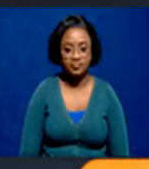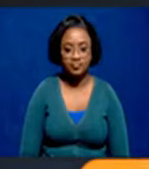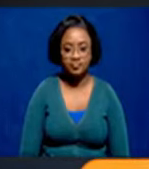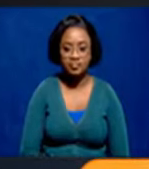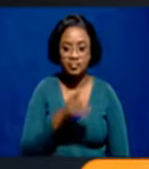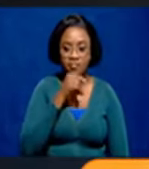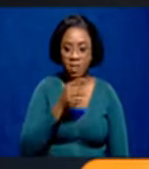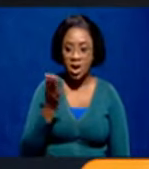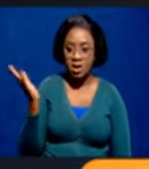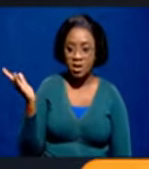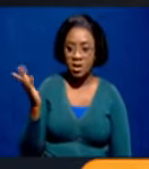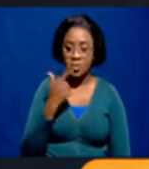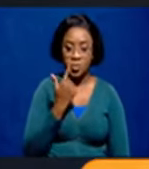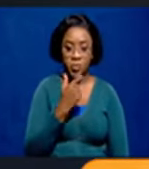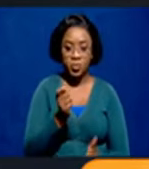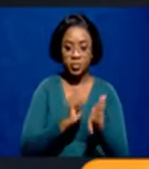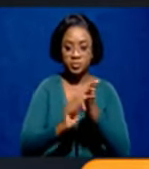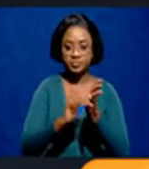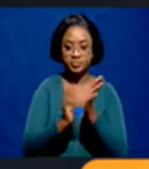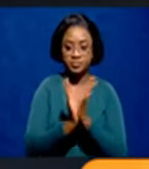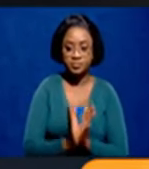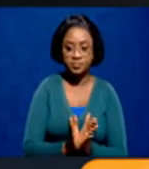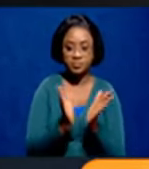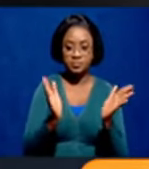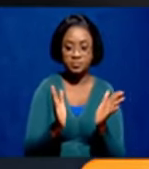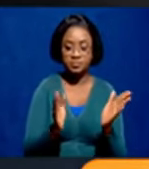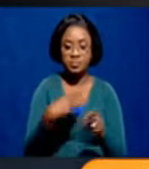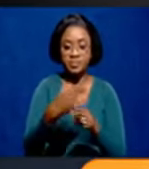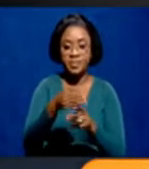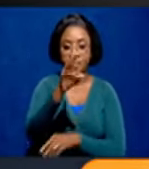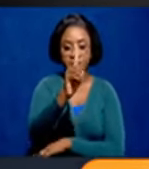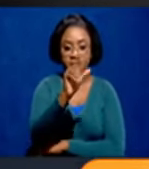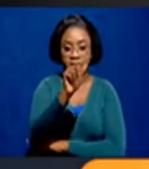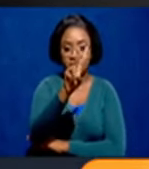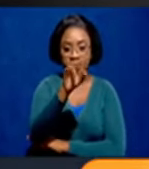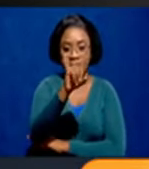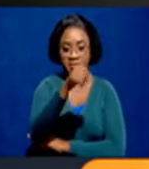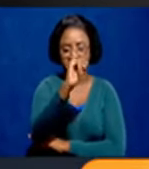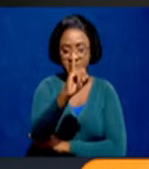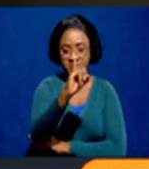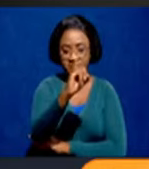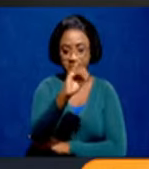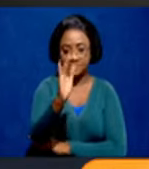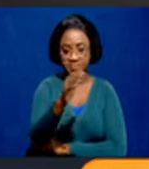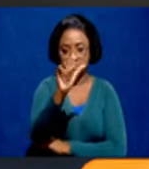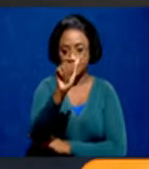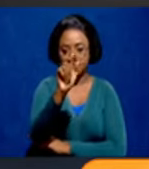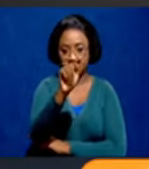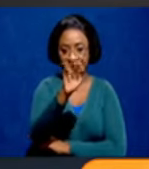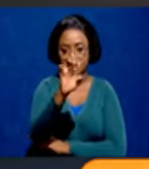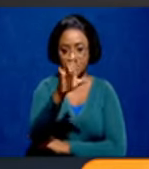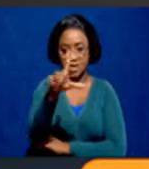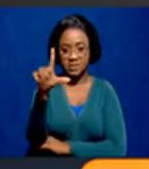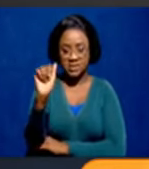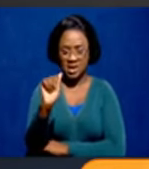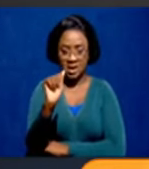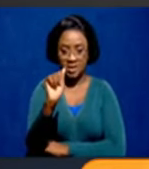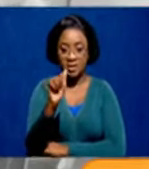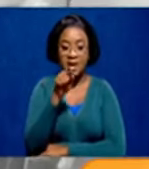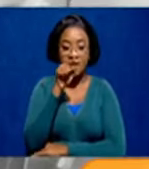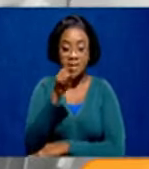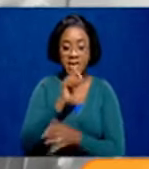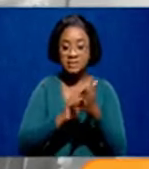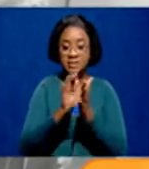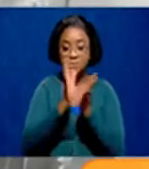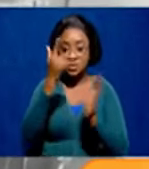Lying on his hospital bed, the Secretary General of the Kenya Medical Practitioners, Pharmacists and Dentists Union,